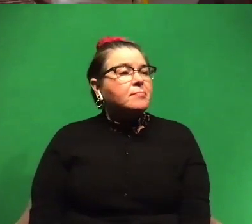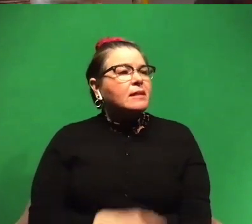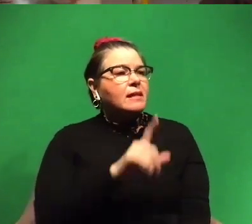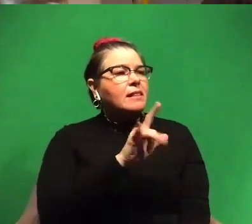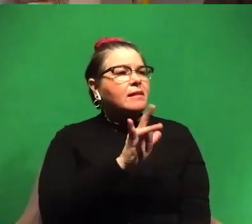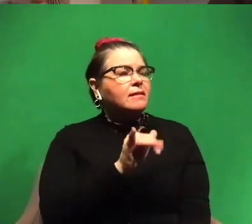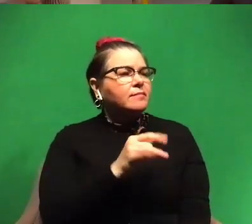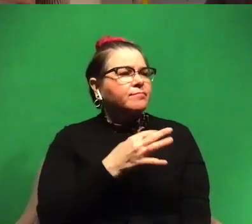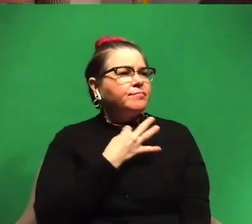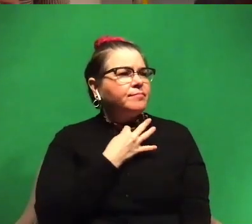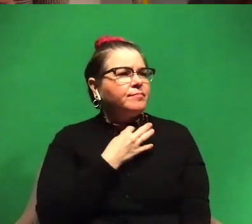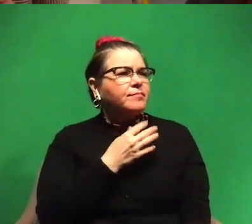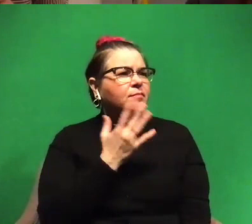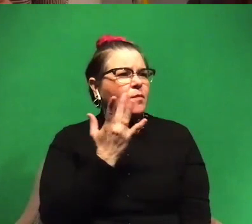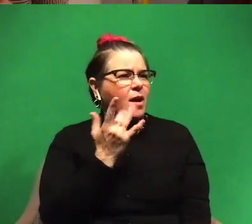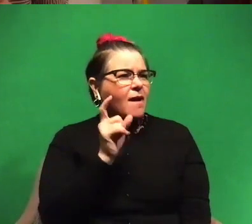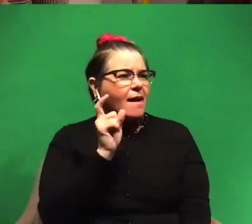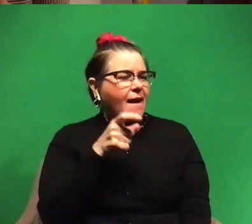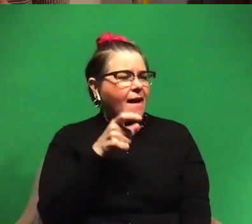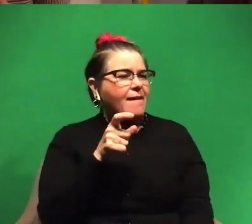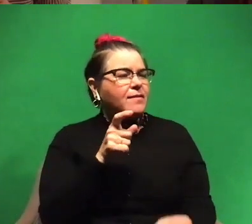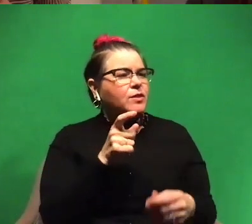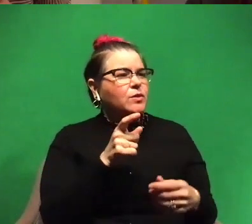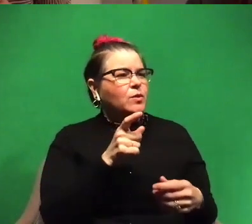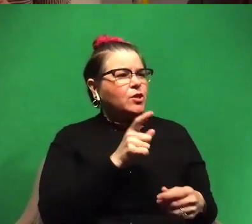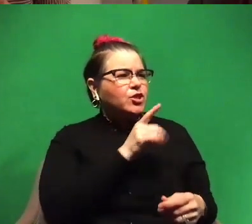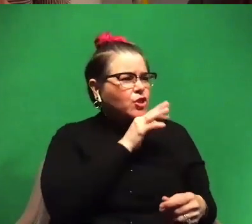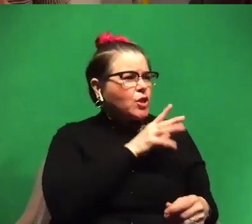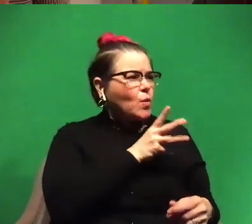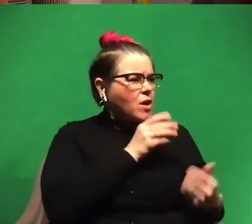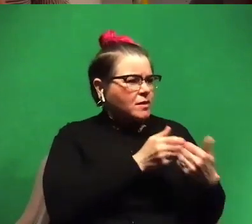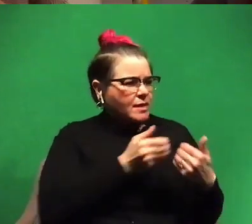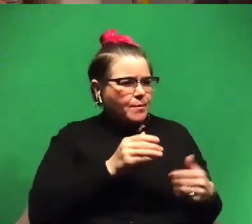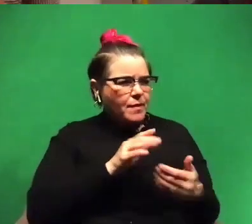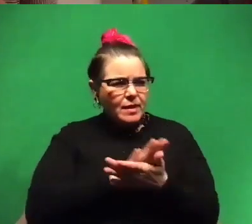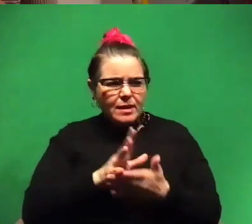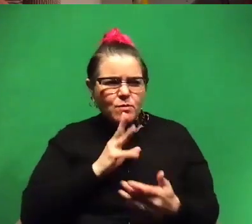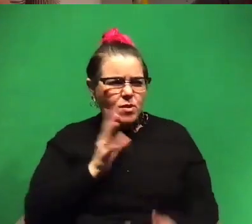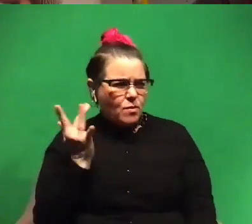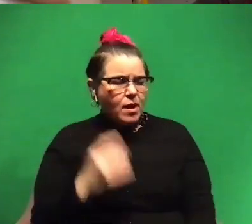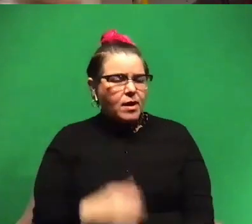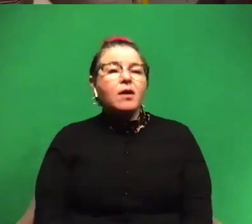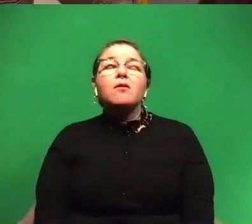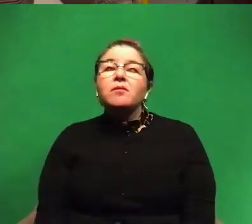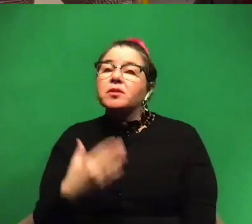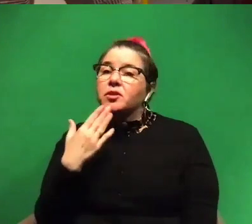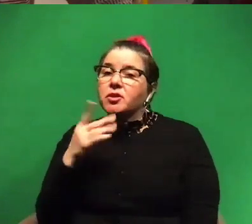like to know, why do you have to keep the clean water from the dirty water? Oh, also awesome